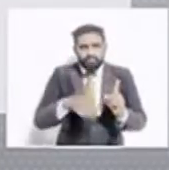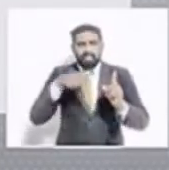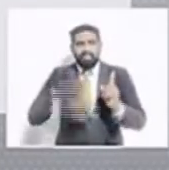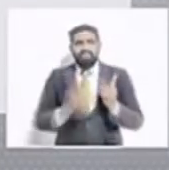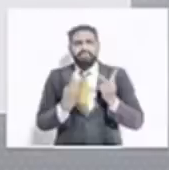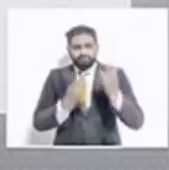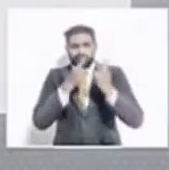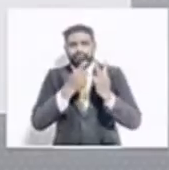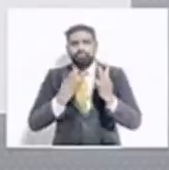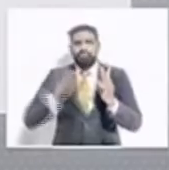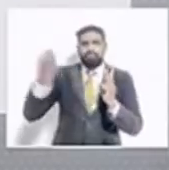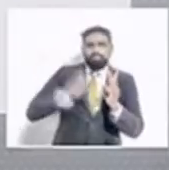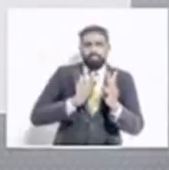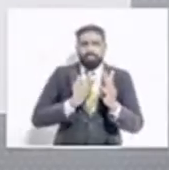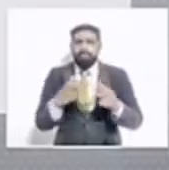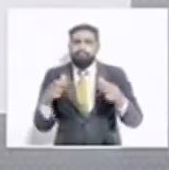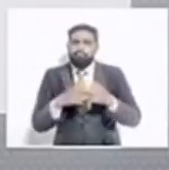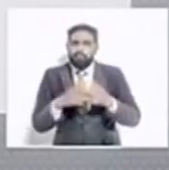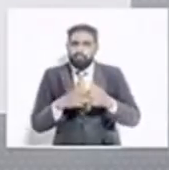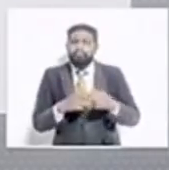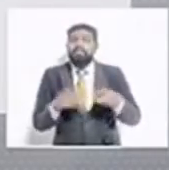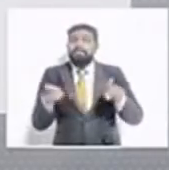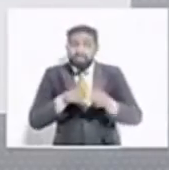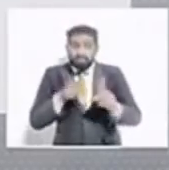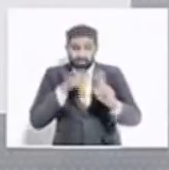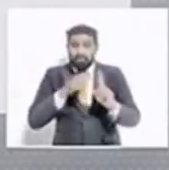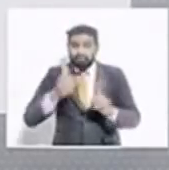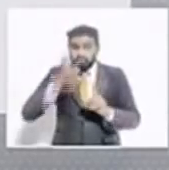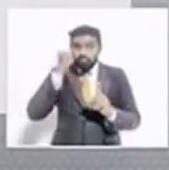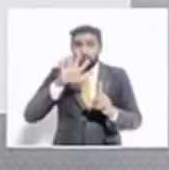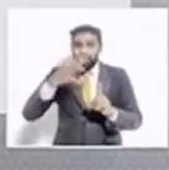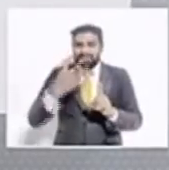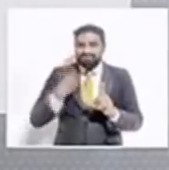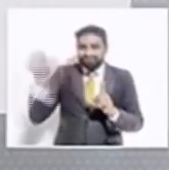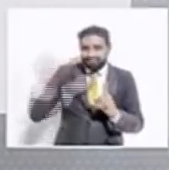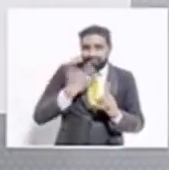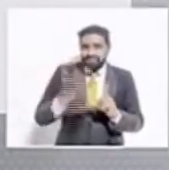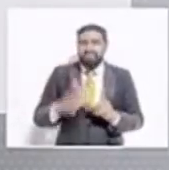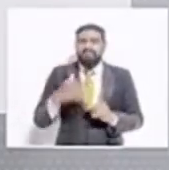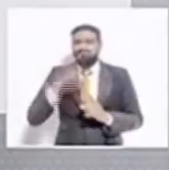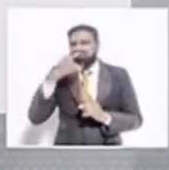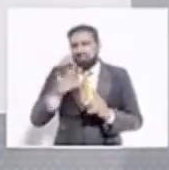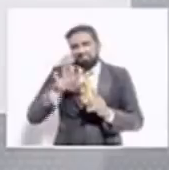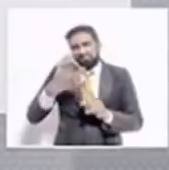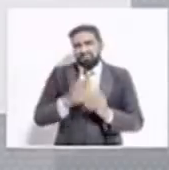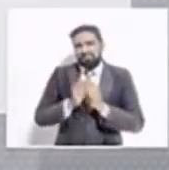and where Sri Lanka had requested for more time to repay the interest of another